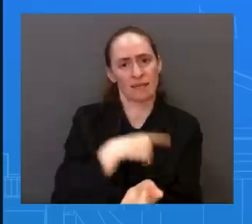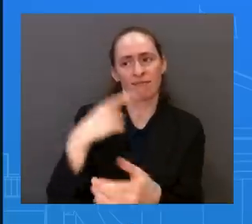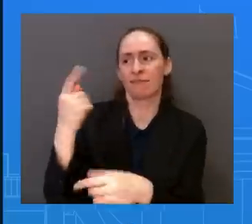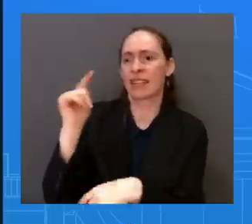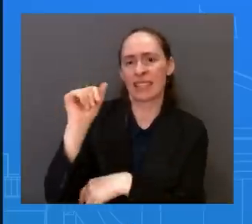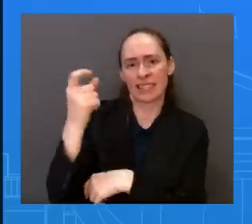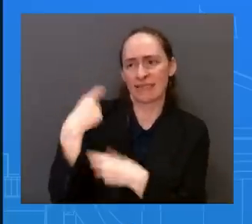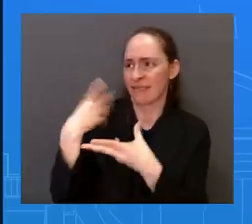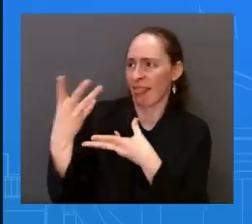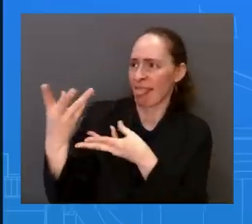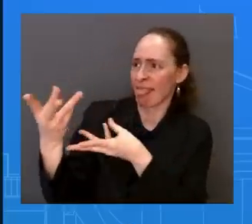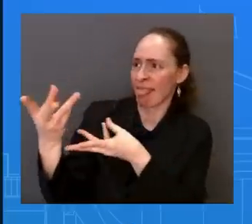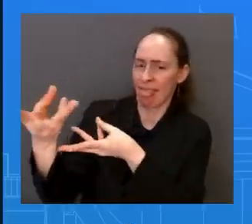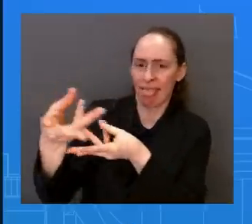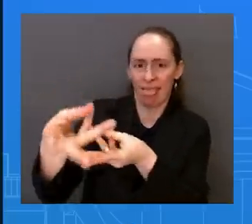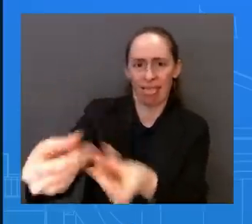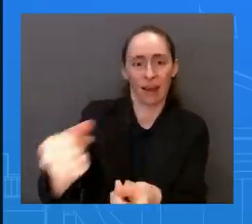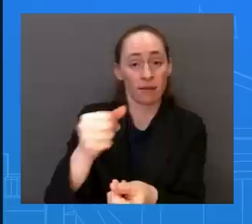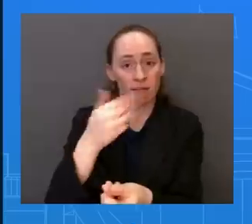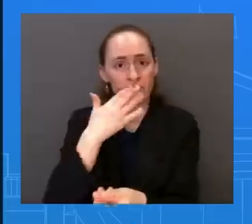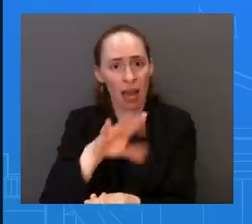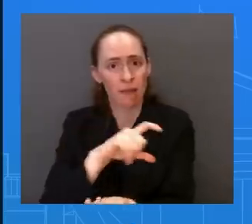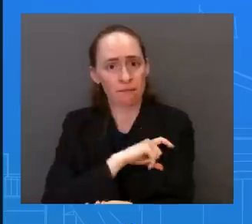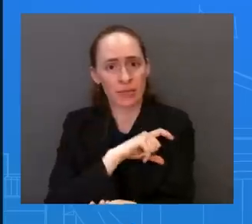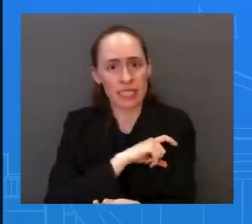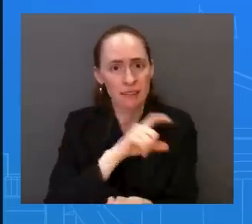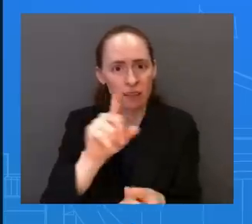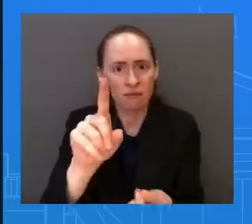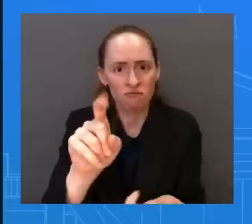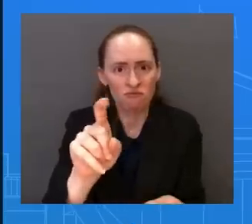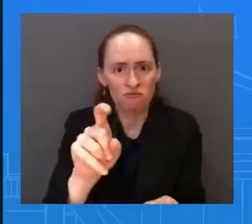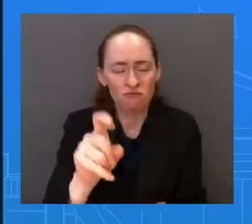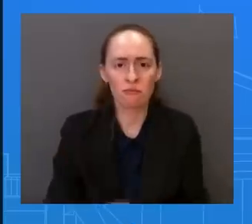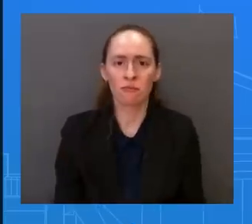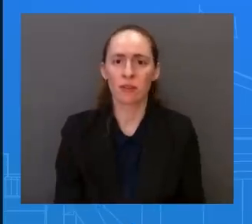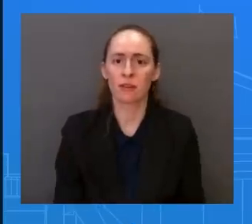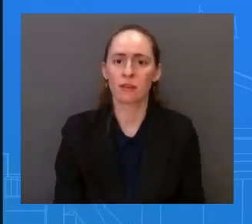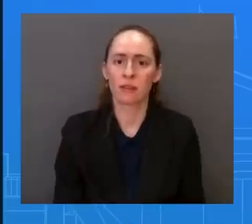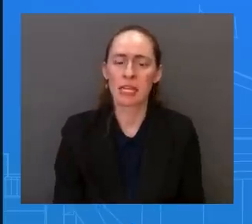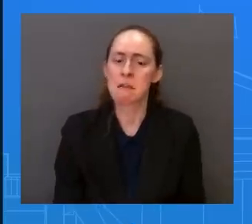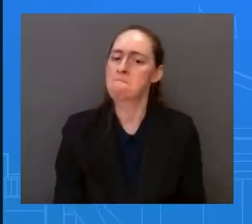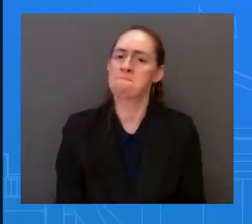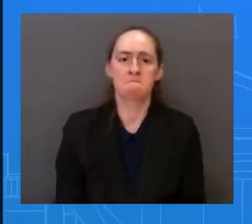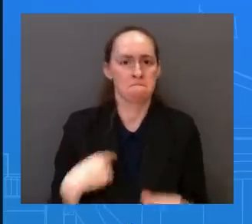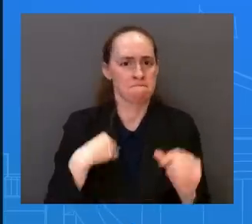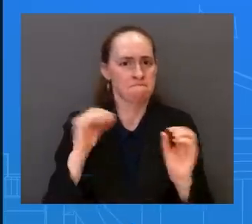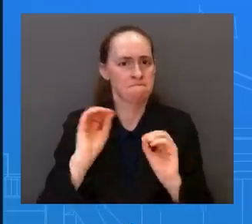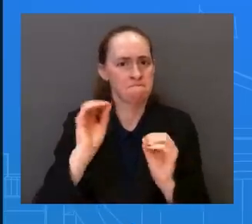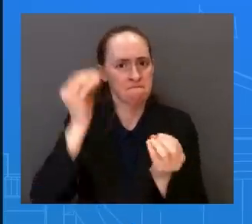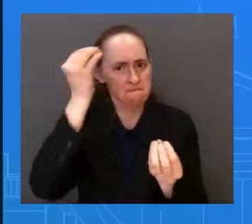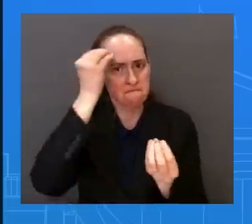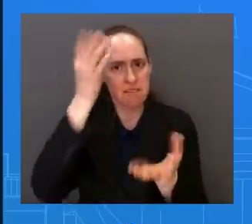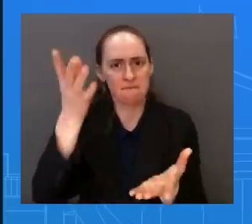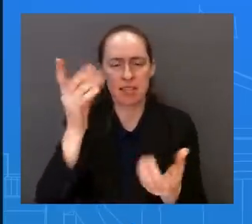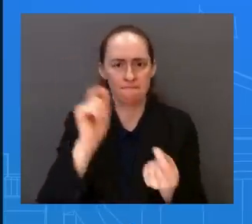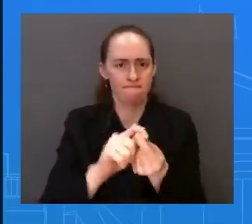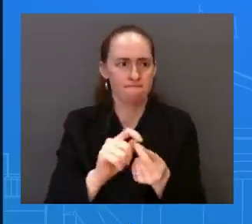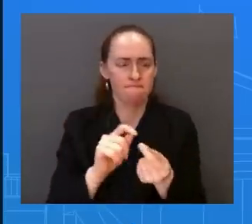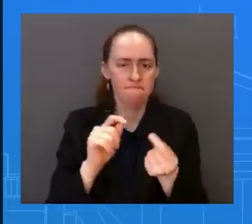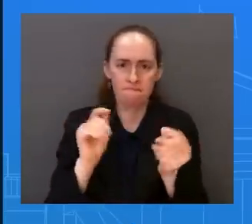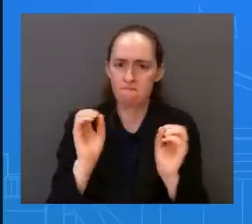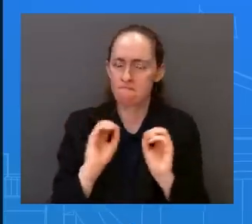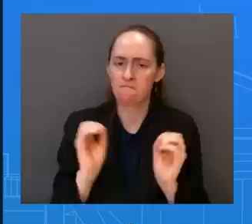I don't have a specific analysis to point you to, but what I would say is certainly it's the case that